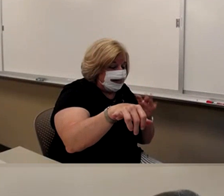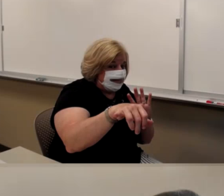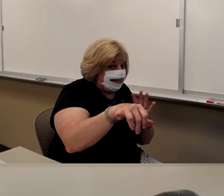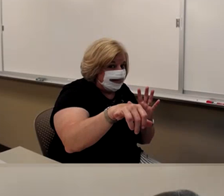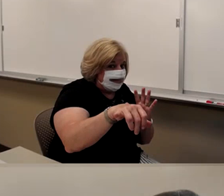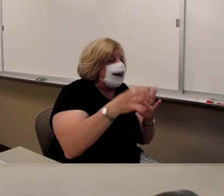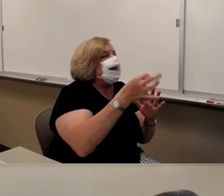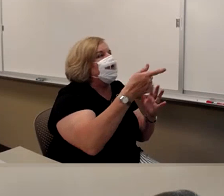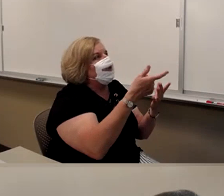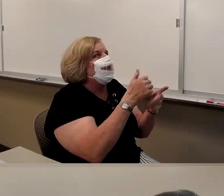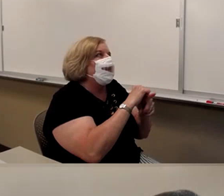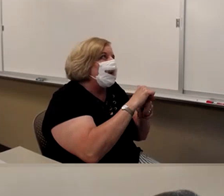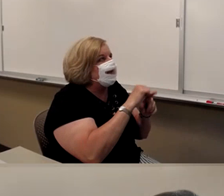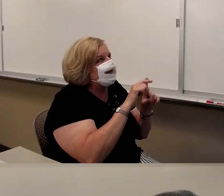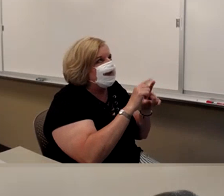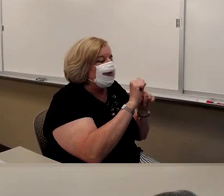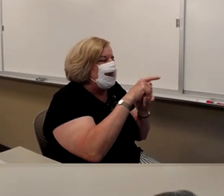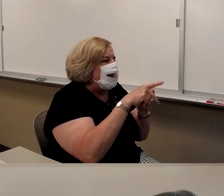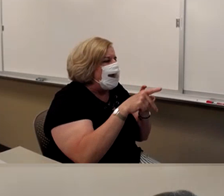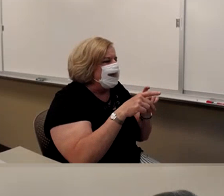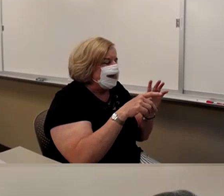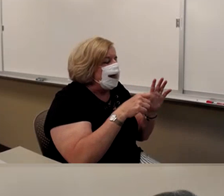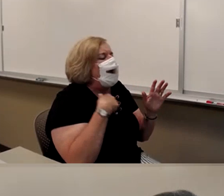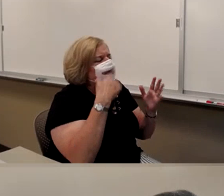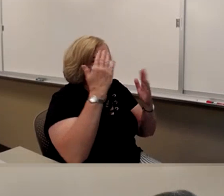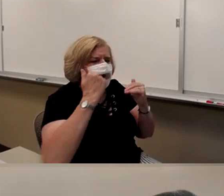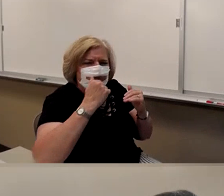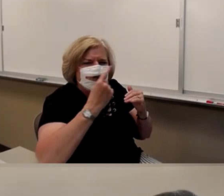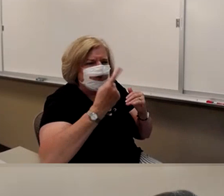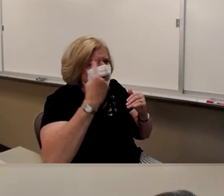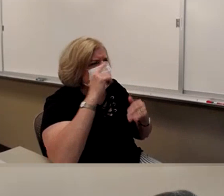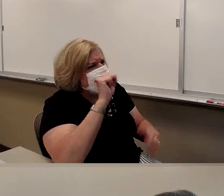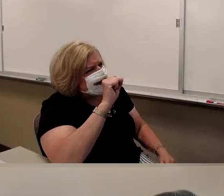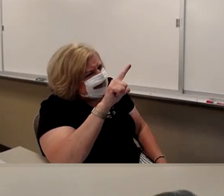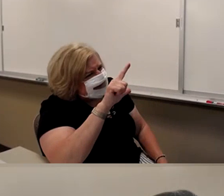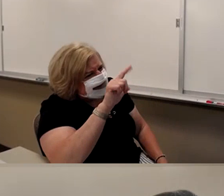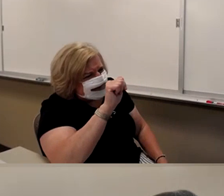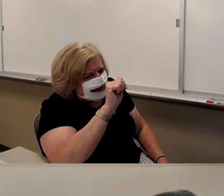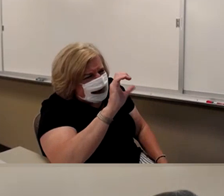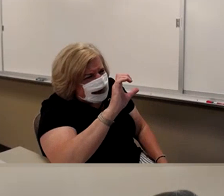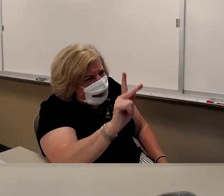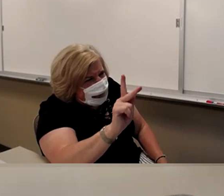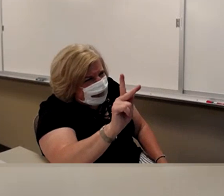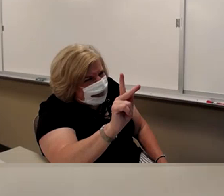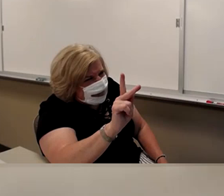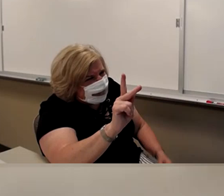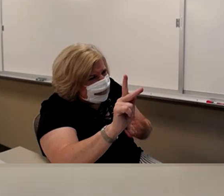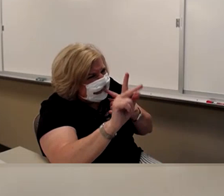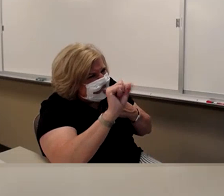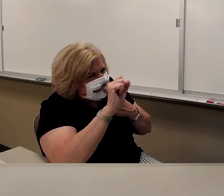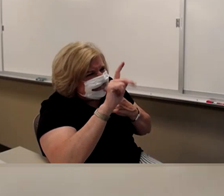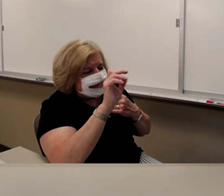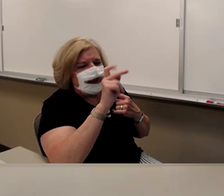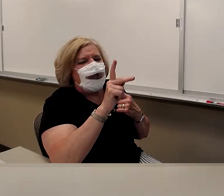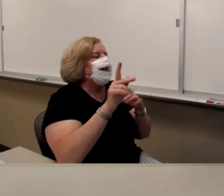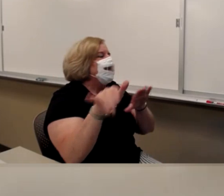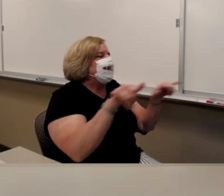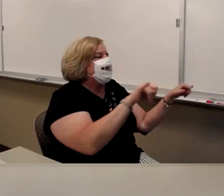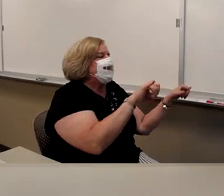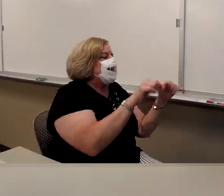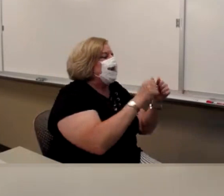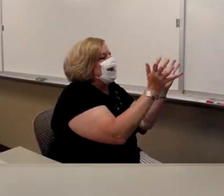if you start using, I was hoping there was one for Slack because we're doing a Slack communication, which is kind of similar to the chat feature here